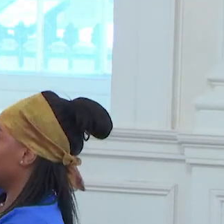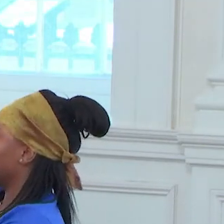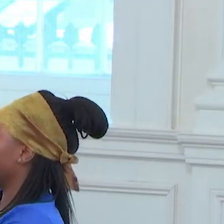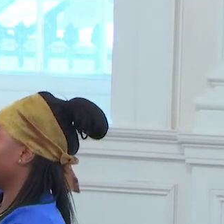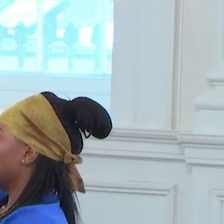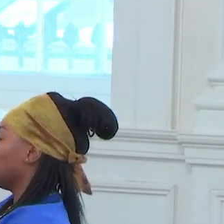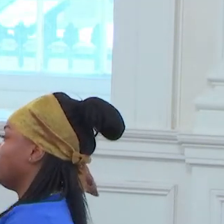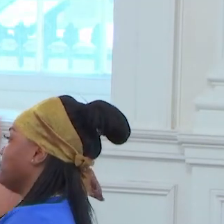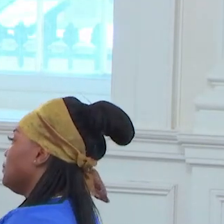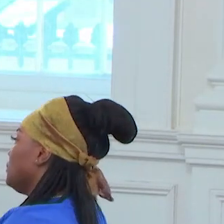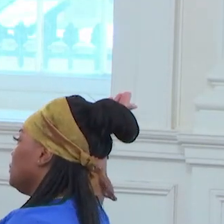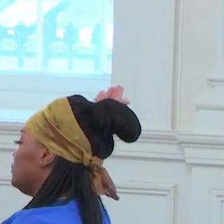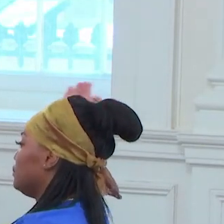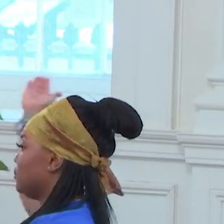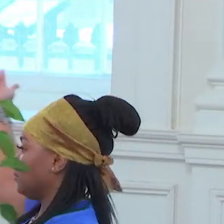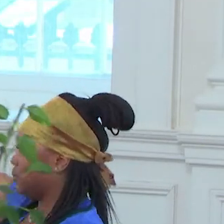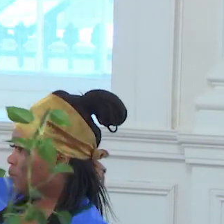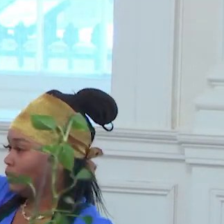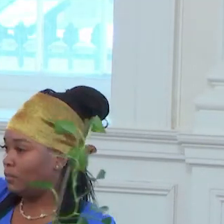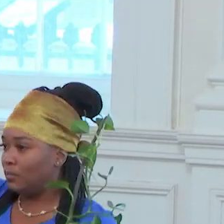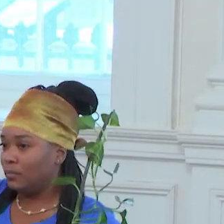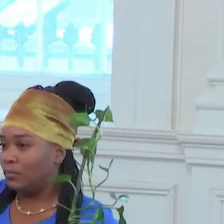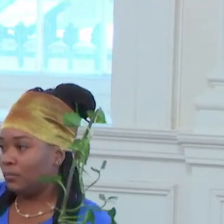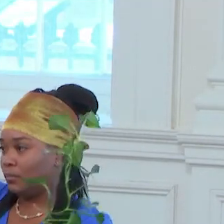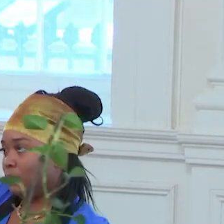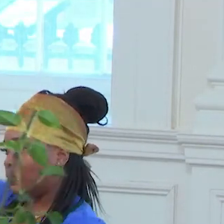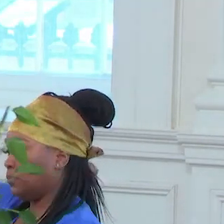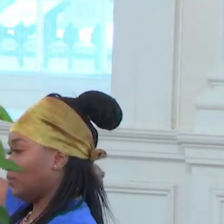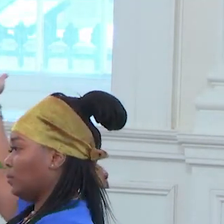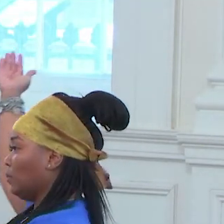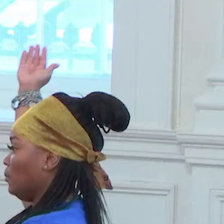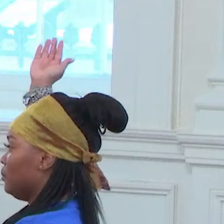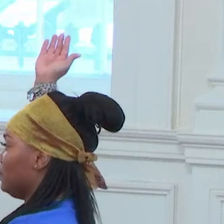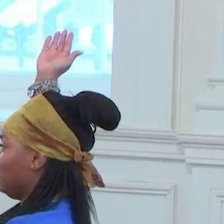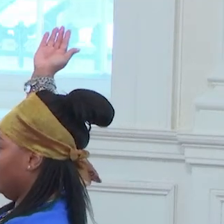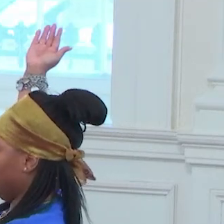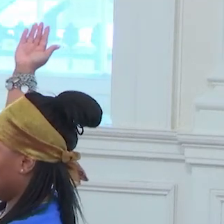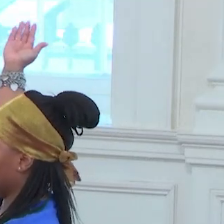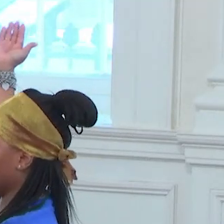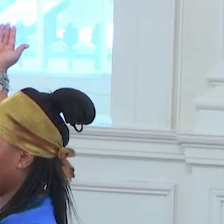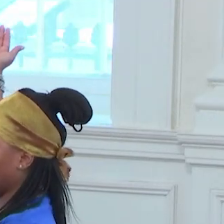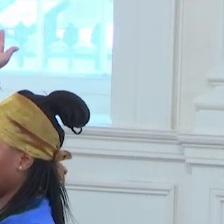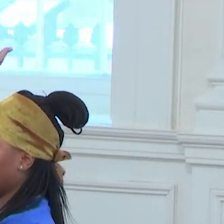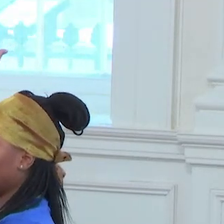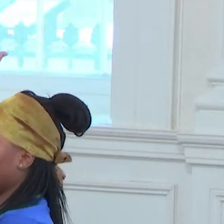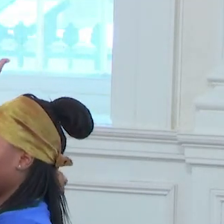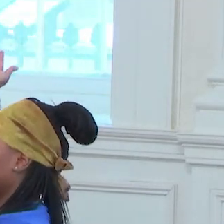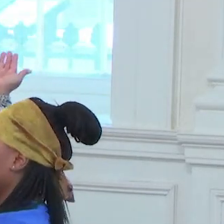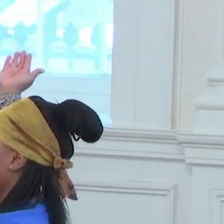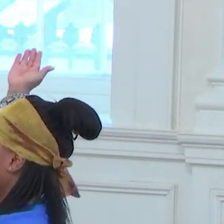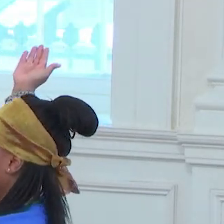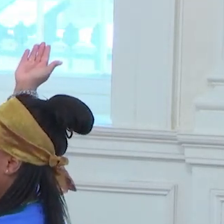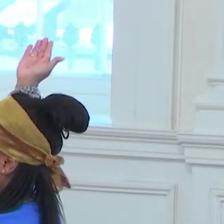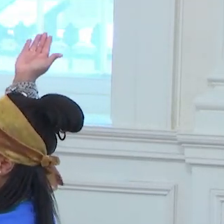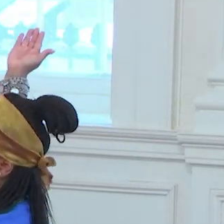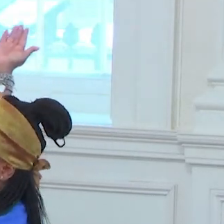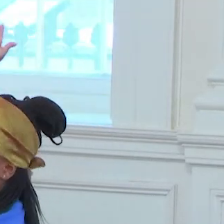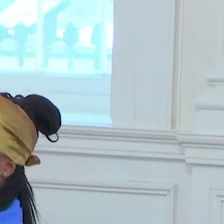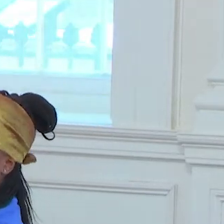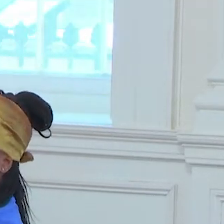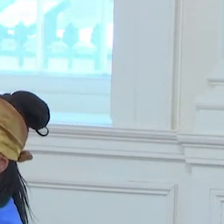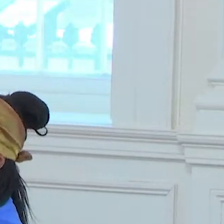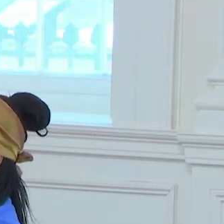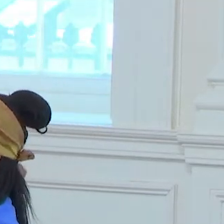and sustenance. I will say affirmations, and after I say affirmation, I will pour